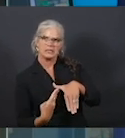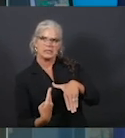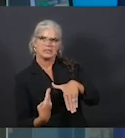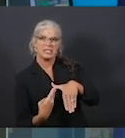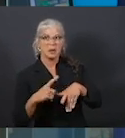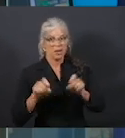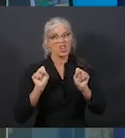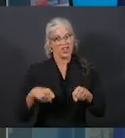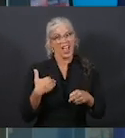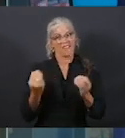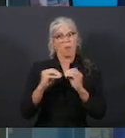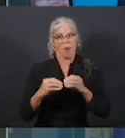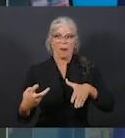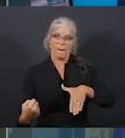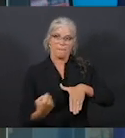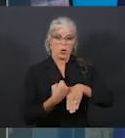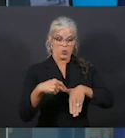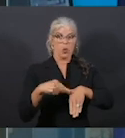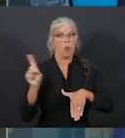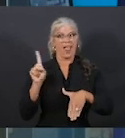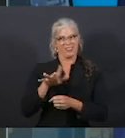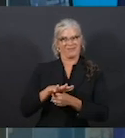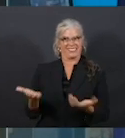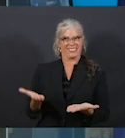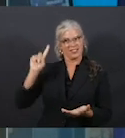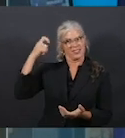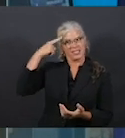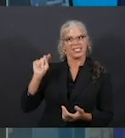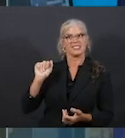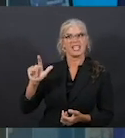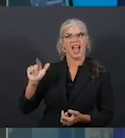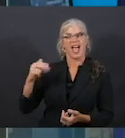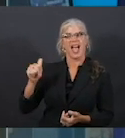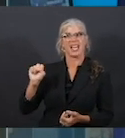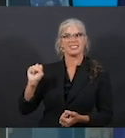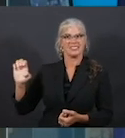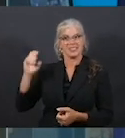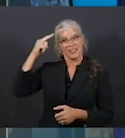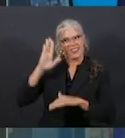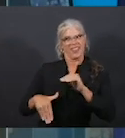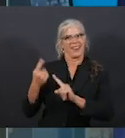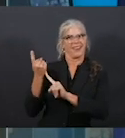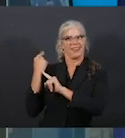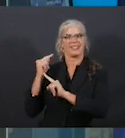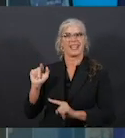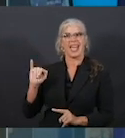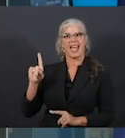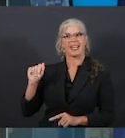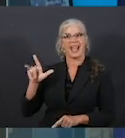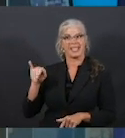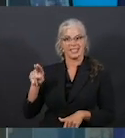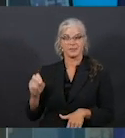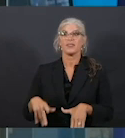have greater impacts here in the Tallahassee region than Hurricane Idalia did. Once it crosses landfall and